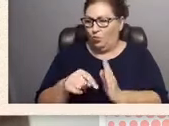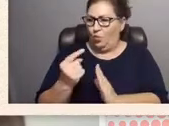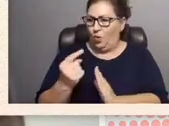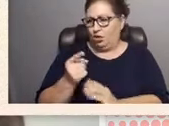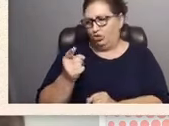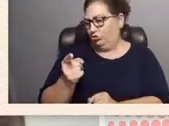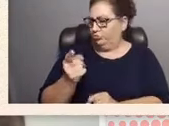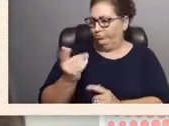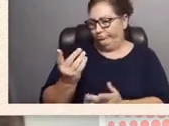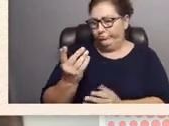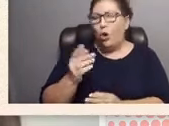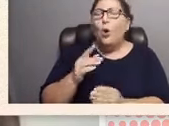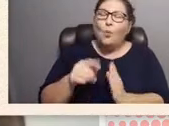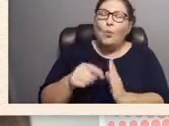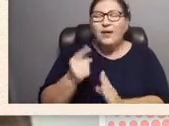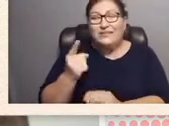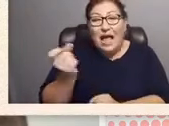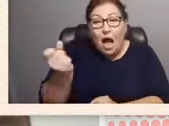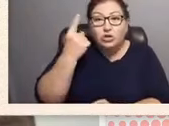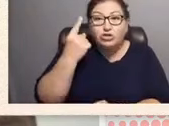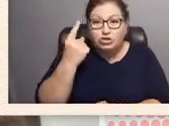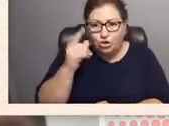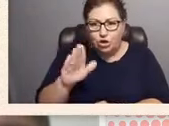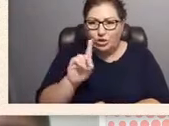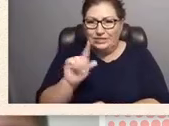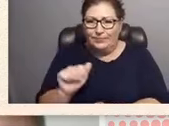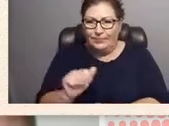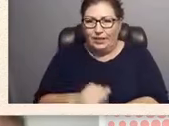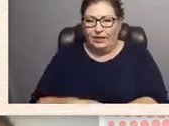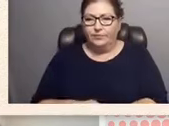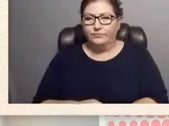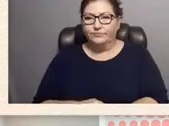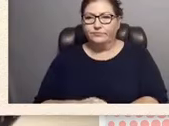they understood, your disability?